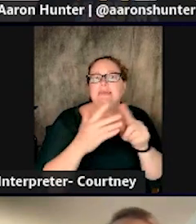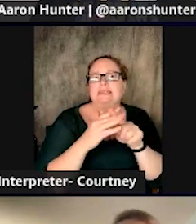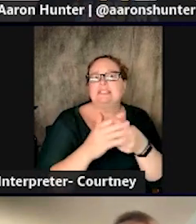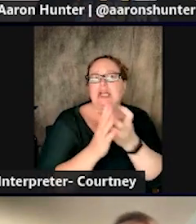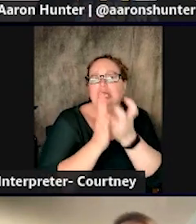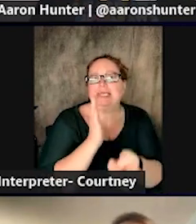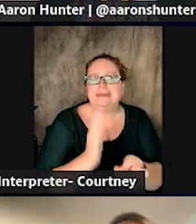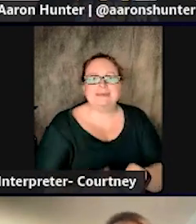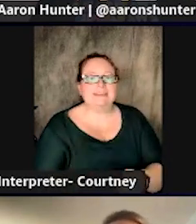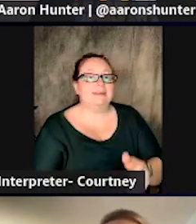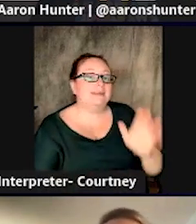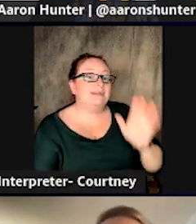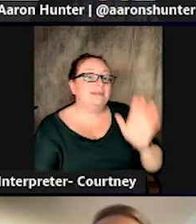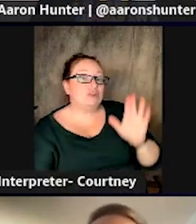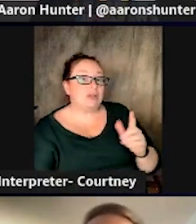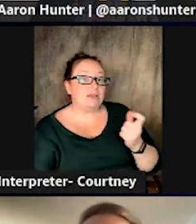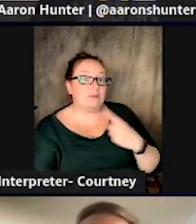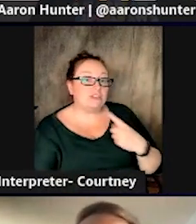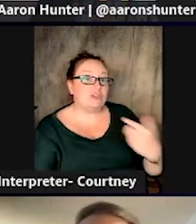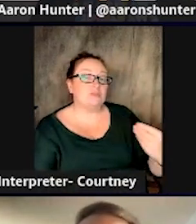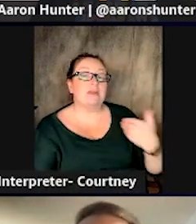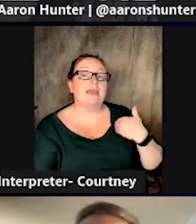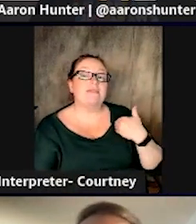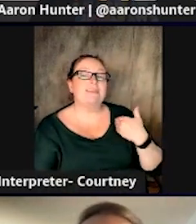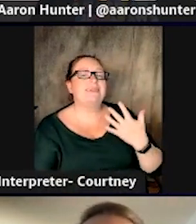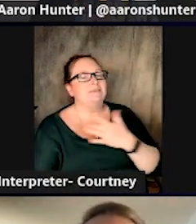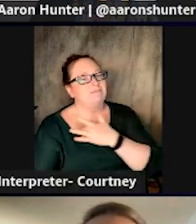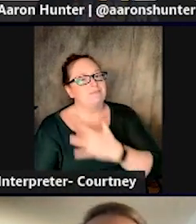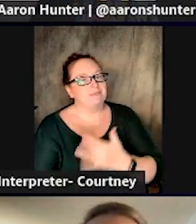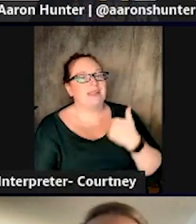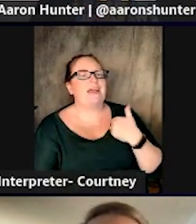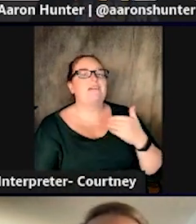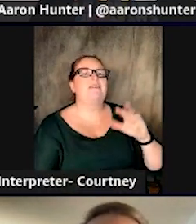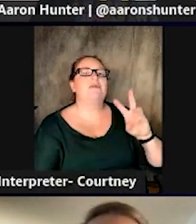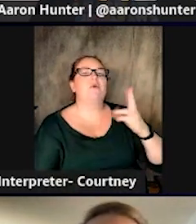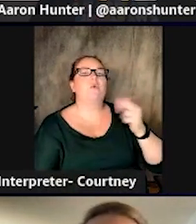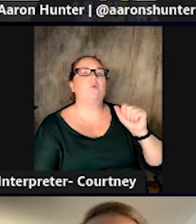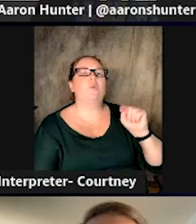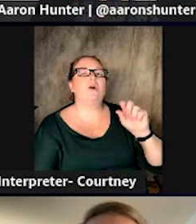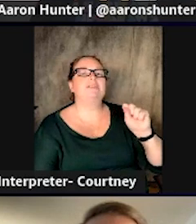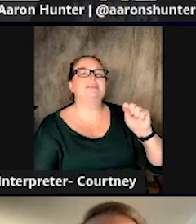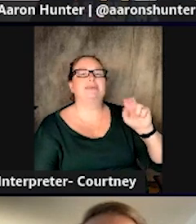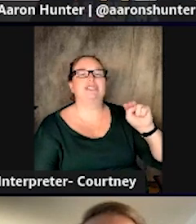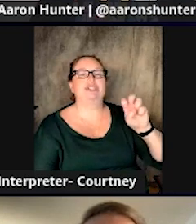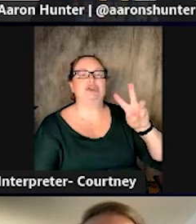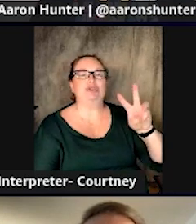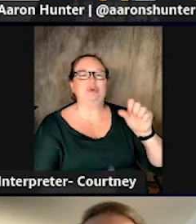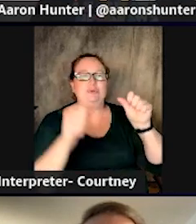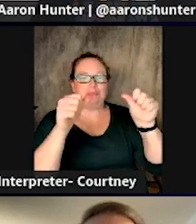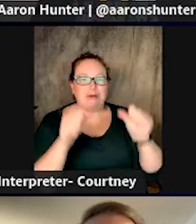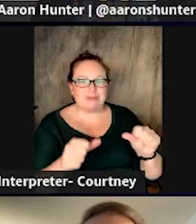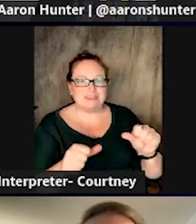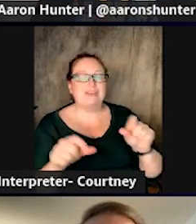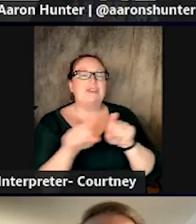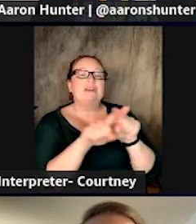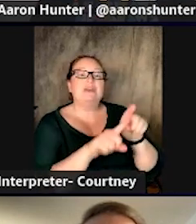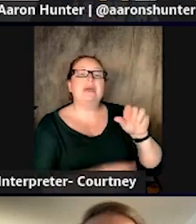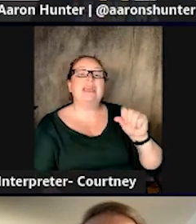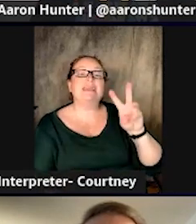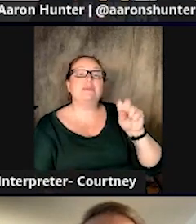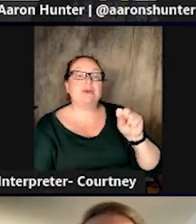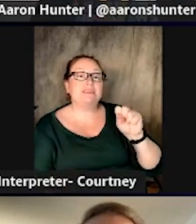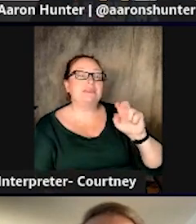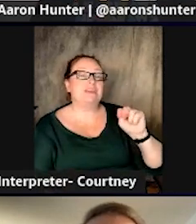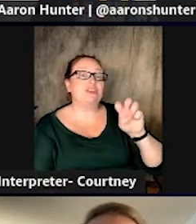that's a great question. So we have our, as usual, we have our What's New post out there that's circulating around. We also have an AWS news blog post for protecting